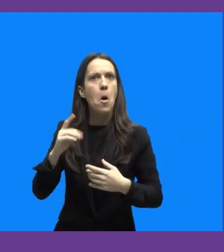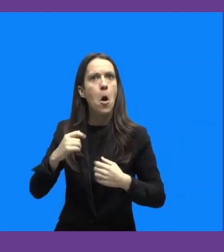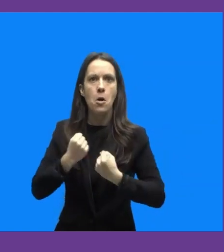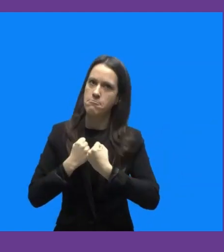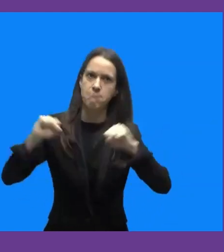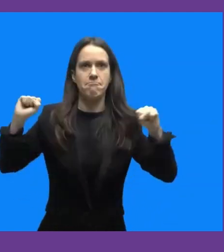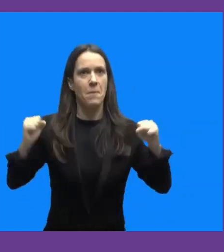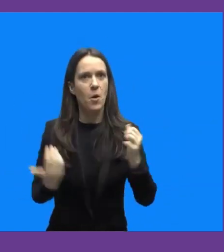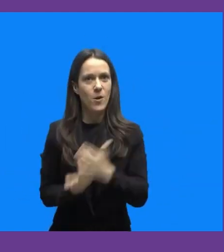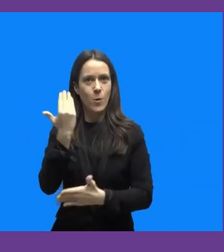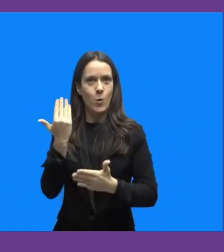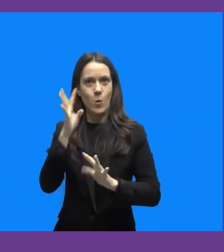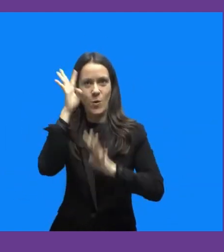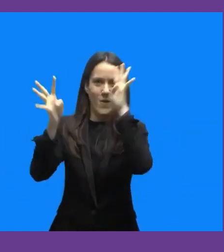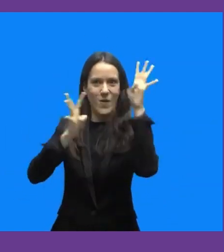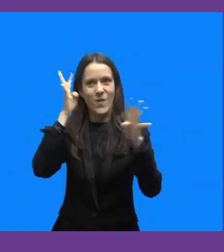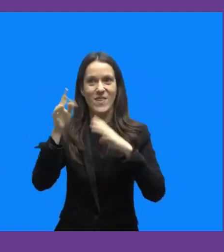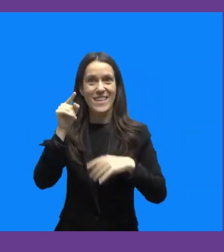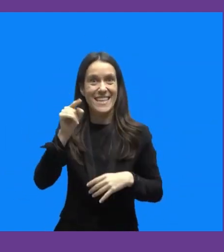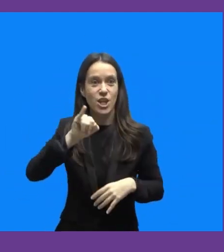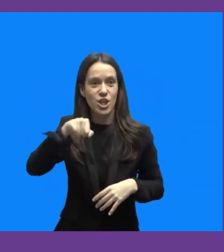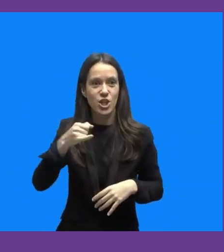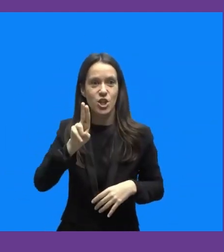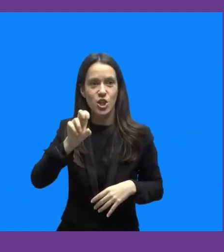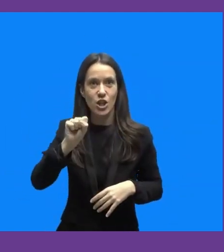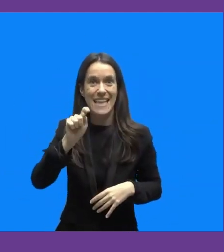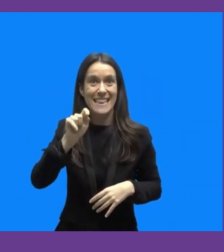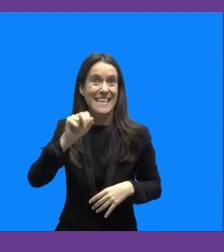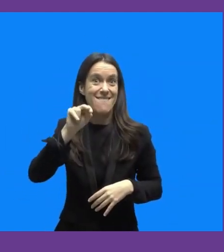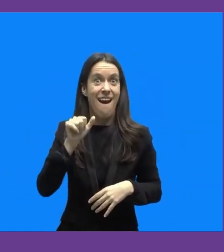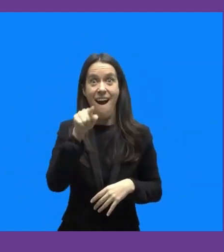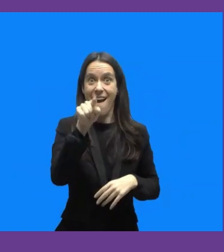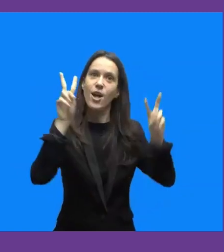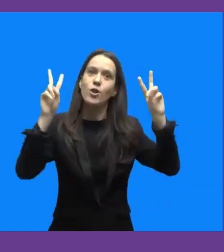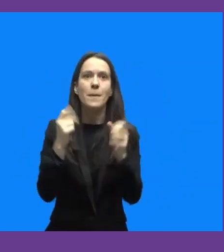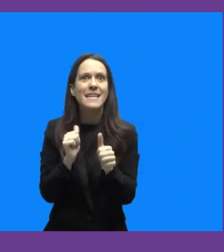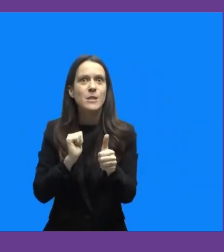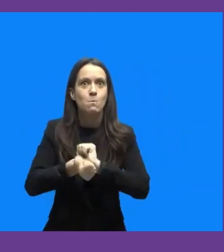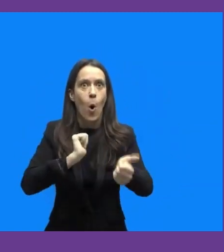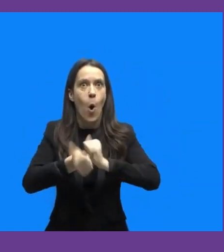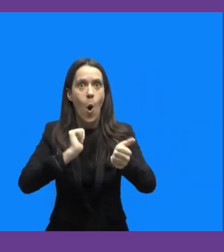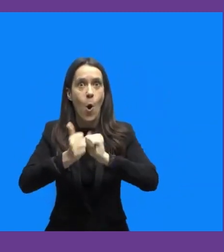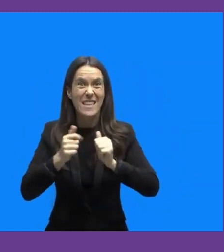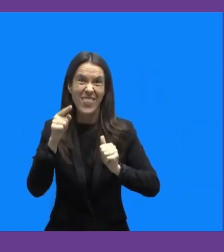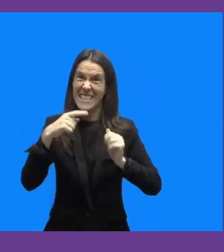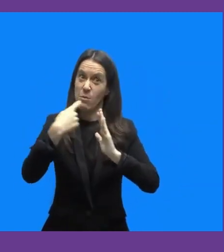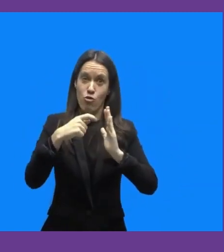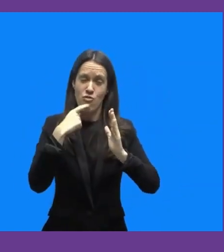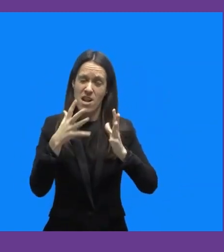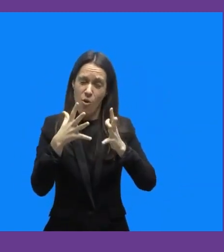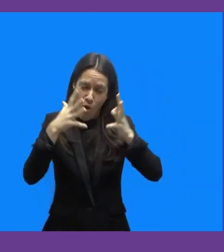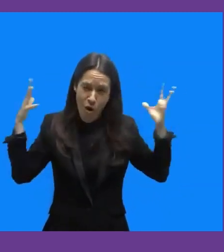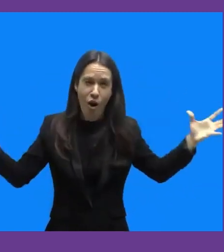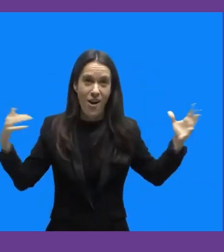And then also Justina was doing stuff in sport that we've never looked at, and something. So this project has been huge, really, and not